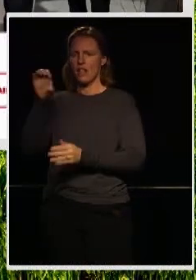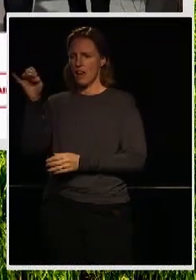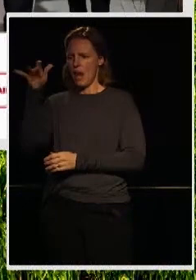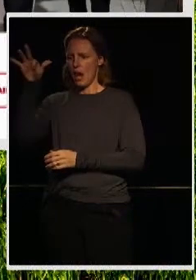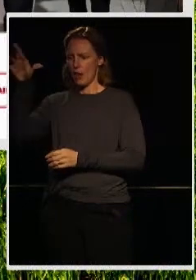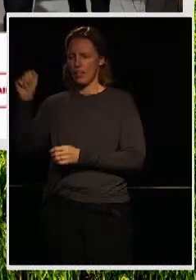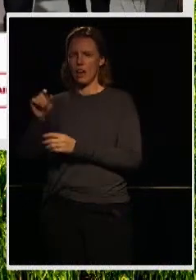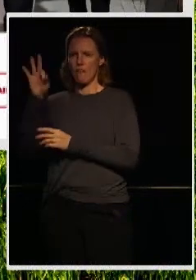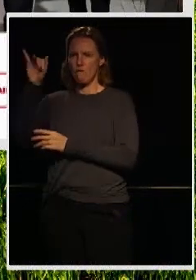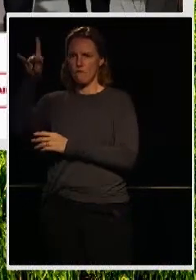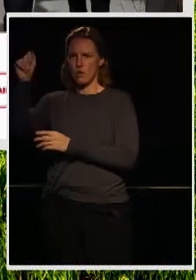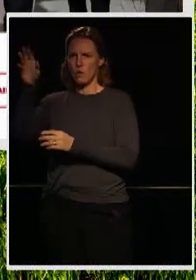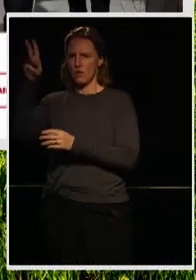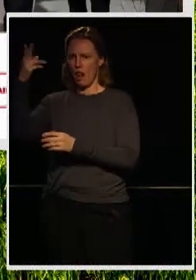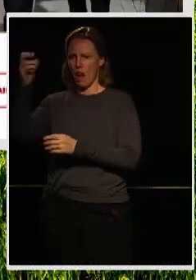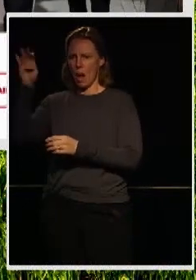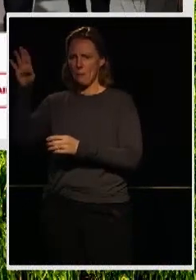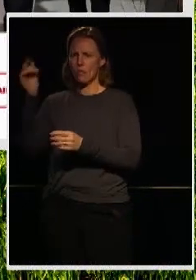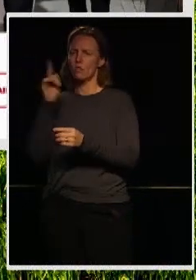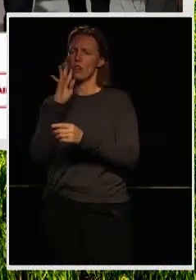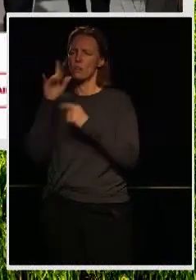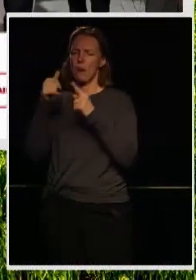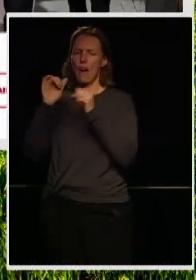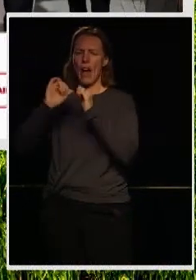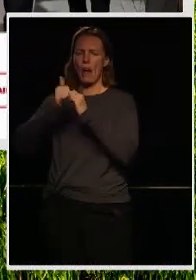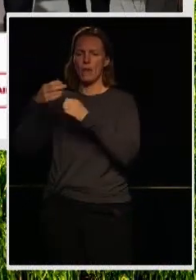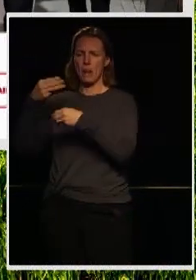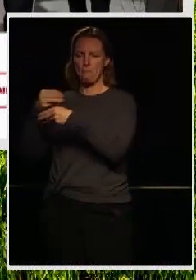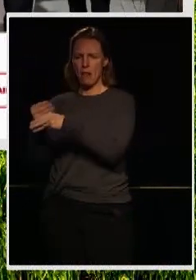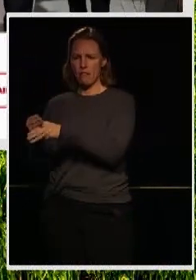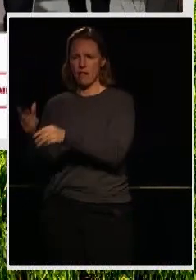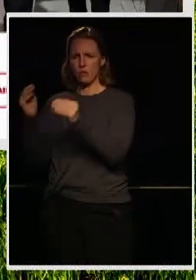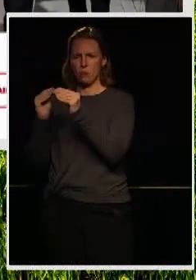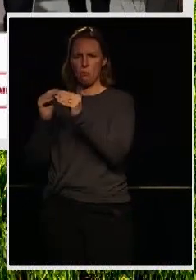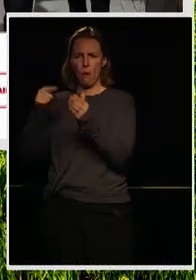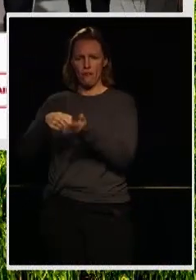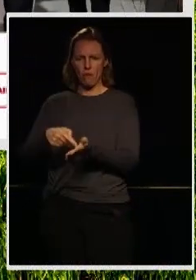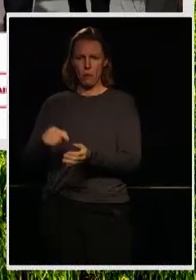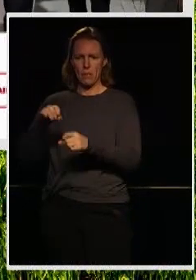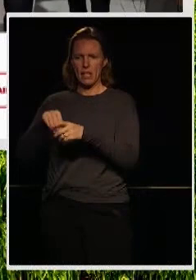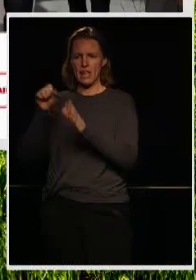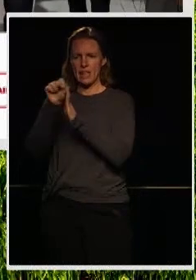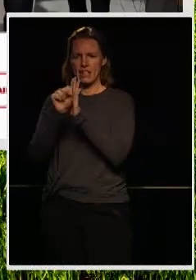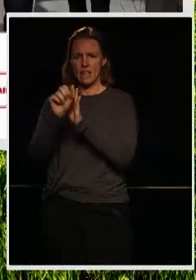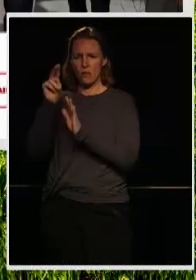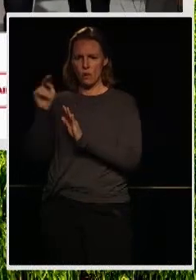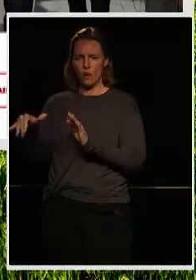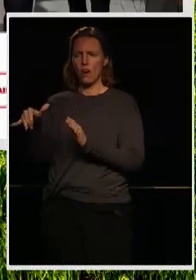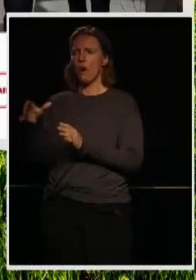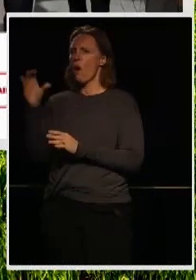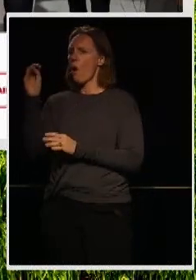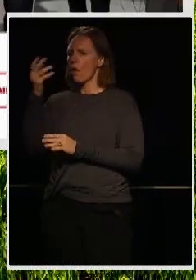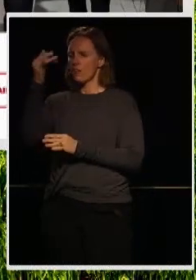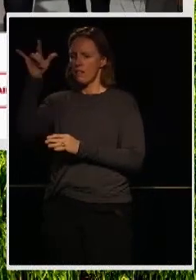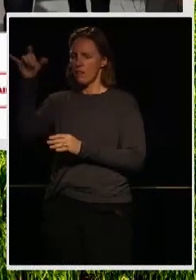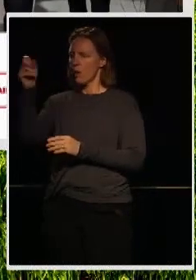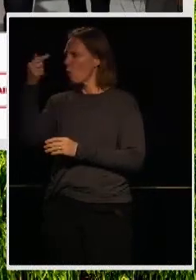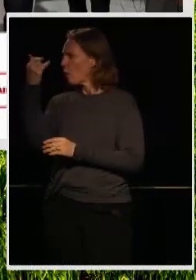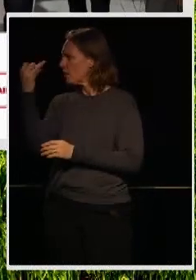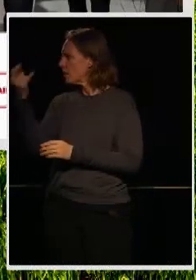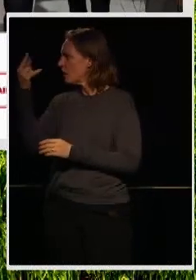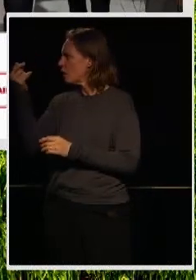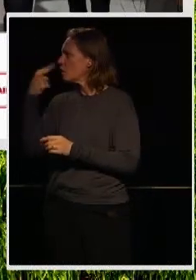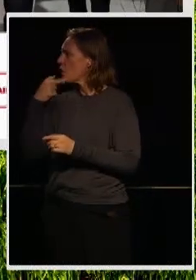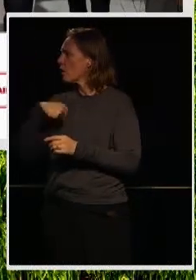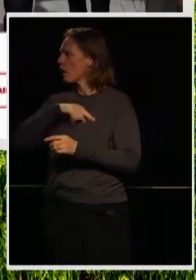at Fuse Hub, who told us about how we could manufacture more affordably in the state of New York. Olivia Goldstein, who told us that we